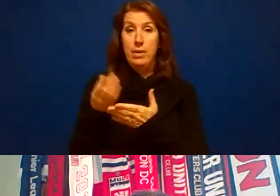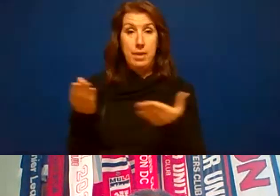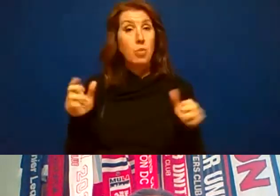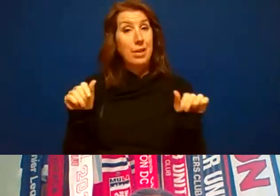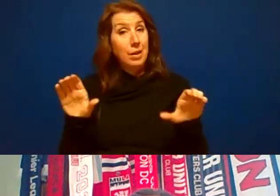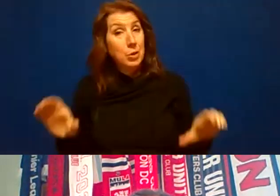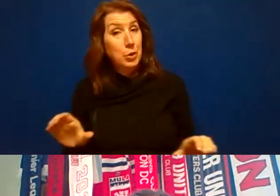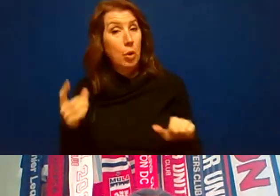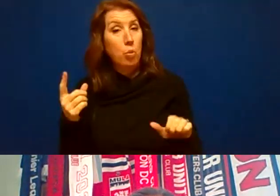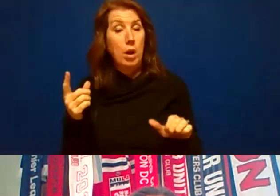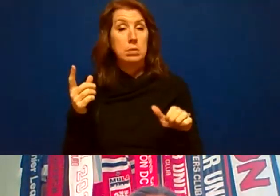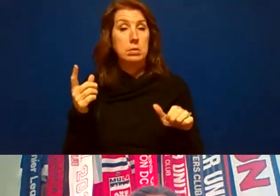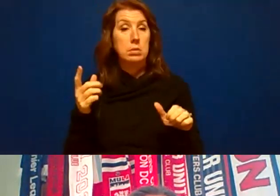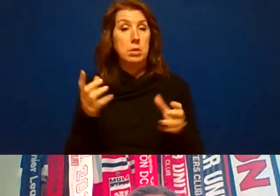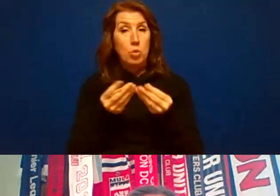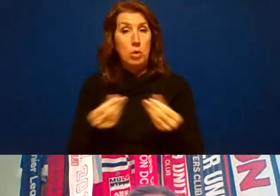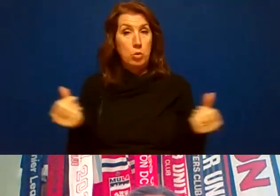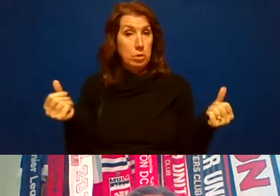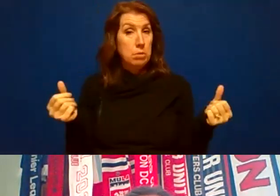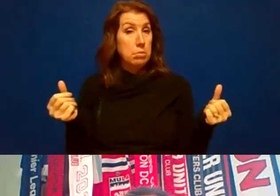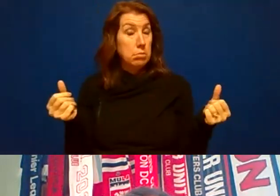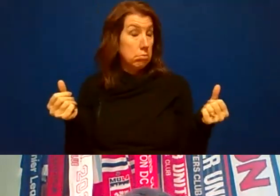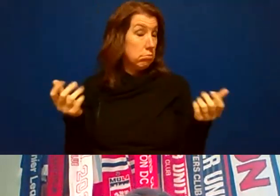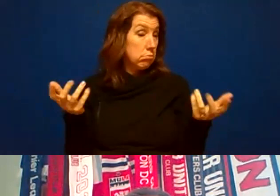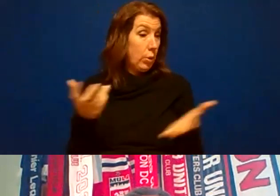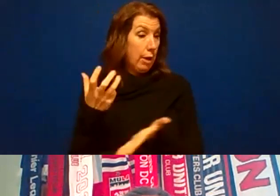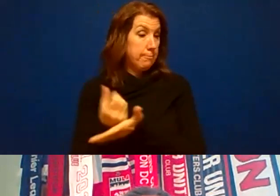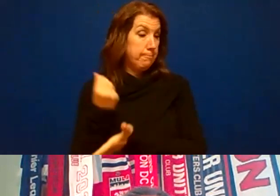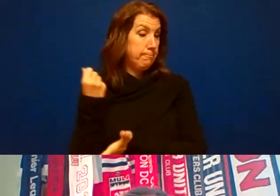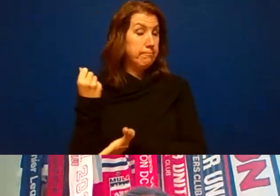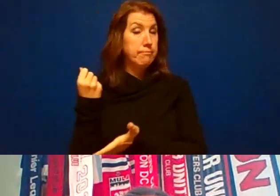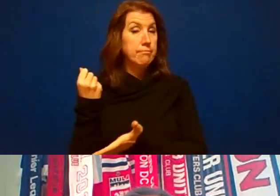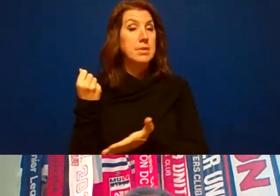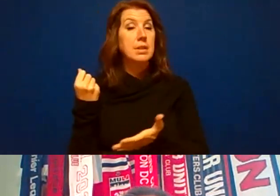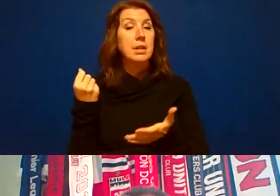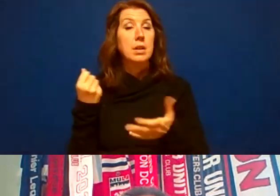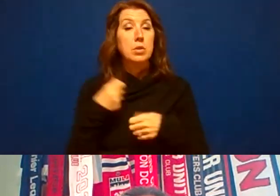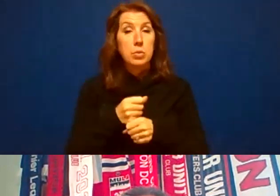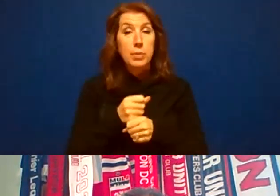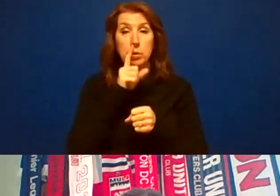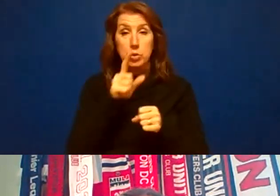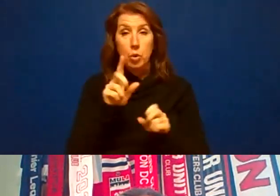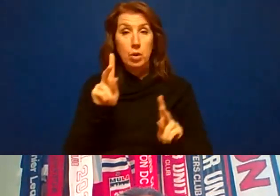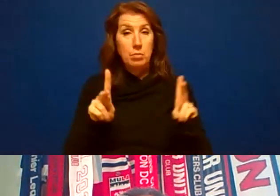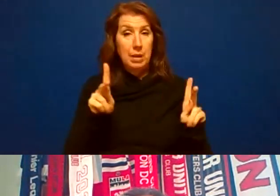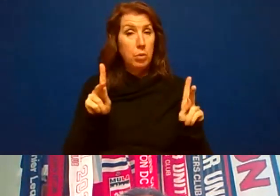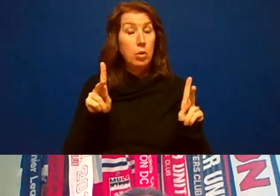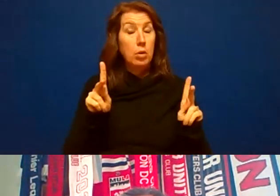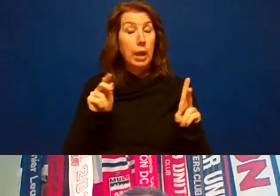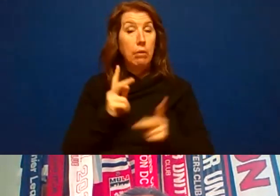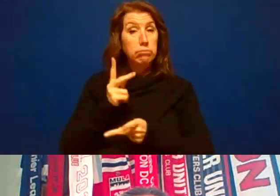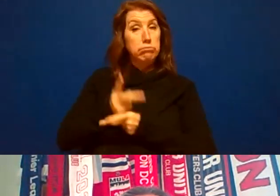or one of the remedies that might be available to a state to ensure that people's civil rights are not being violated.